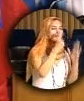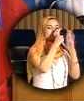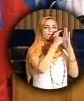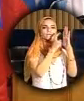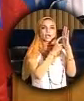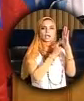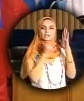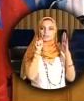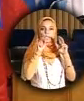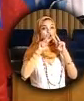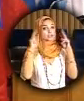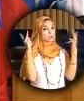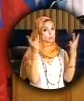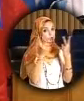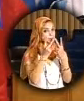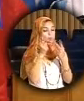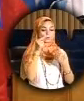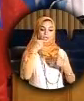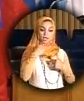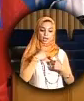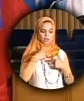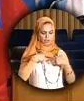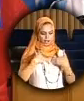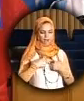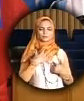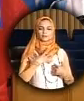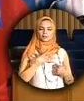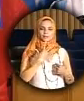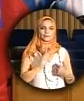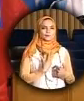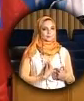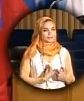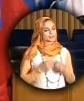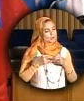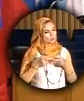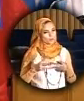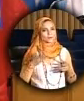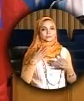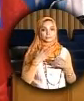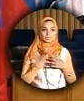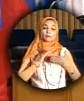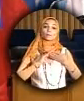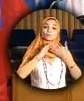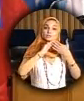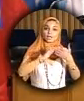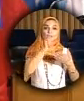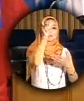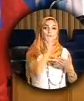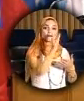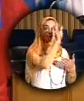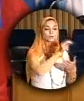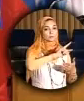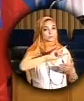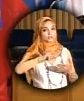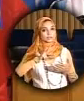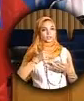your initiatives on empowering people to achieve personal security and actively participate in shaping